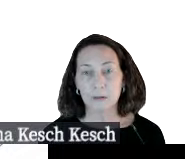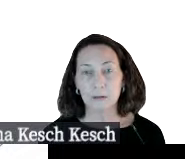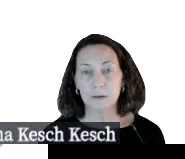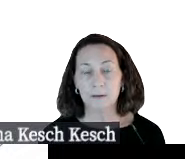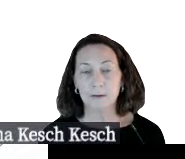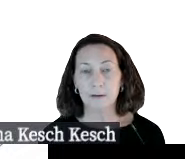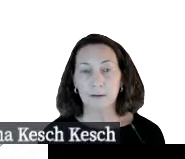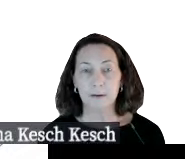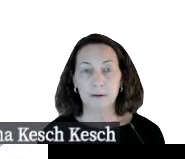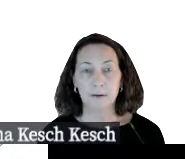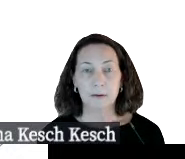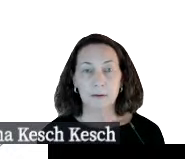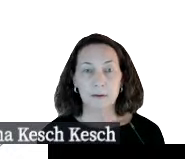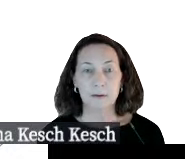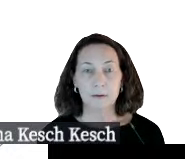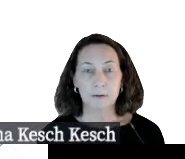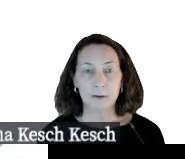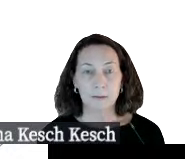goats.